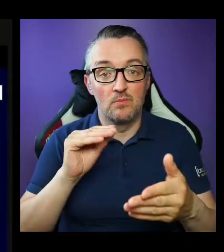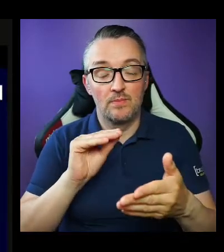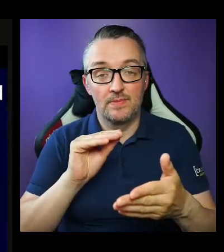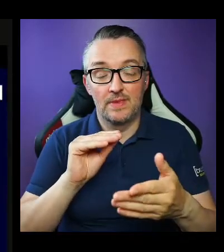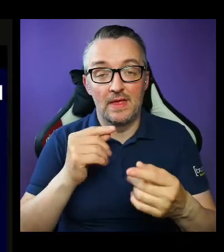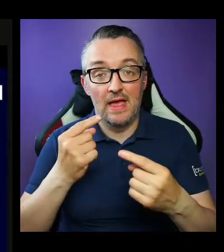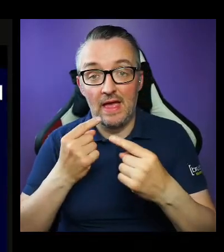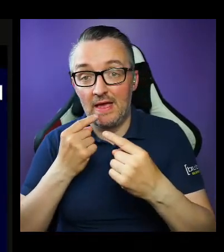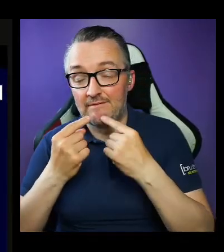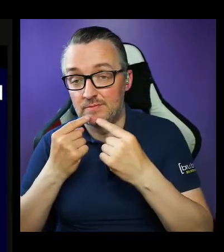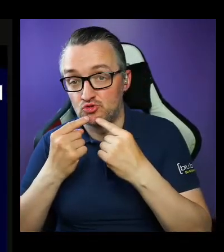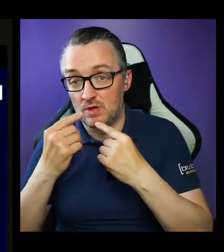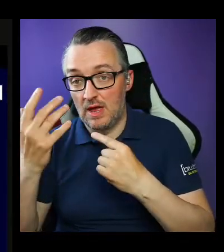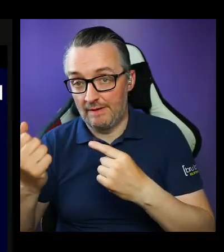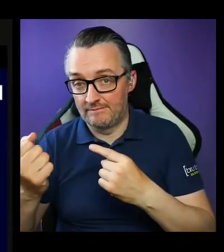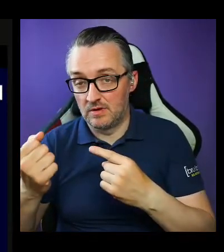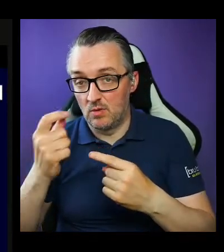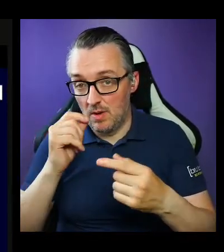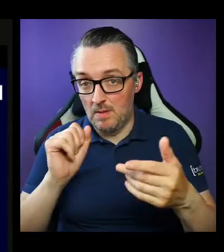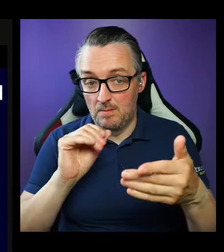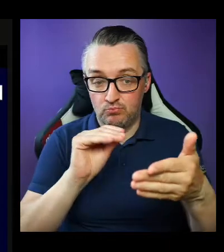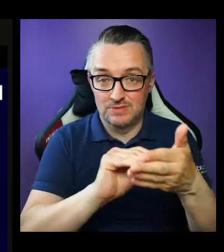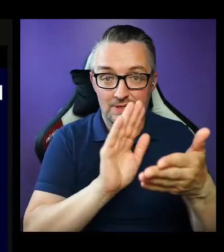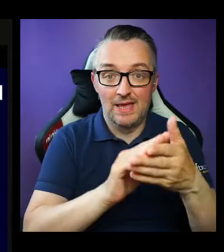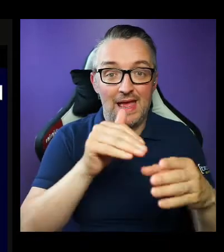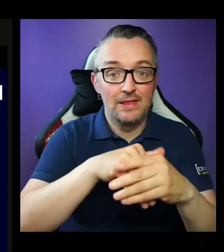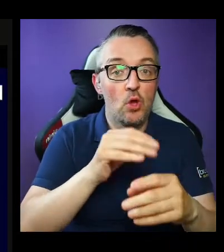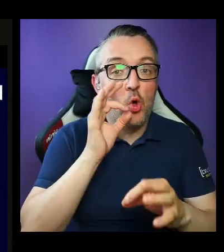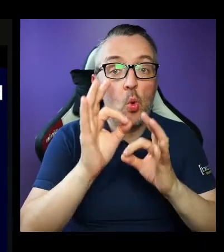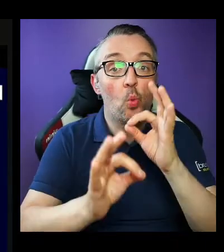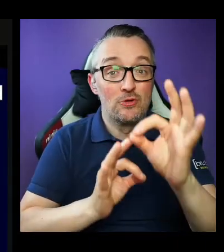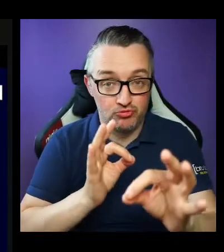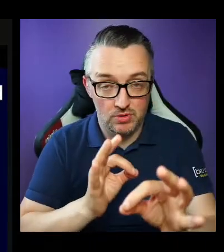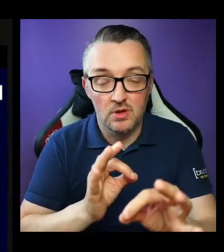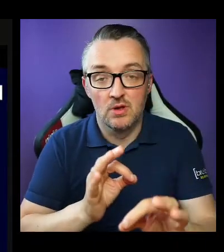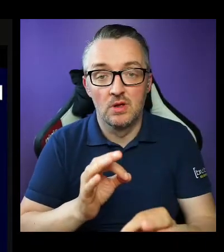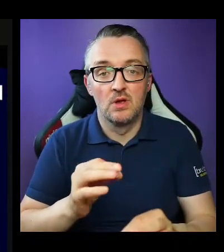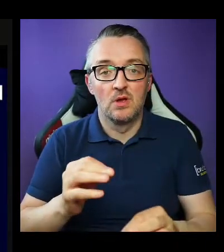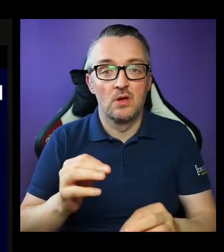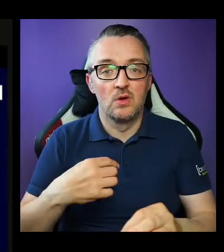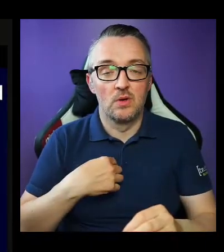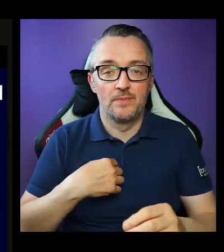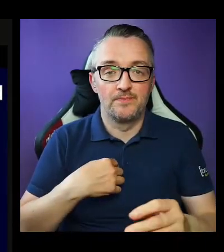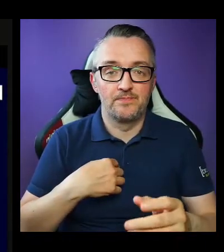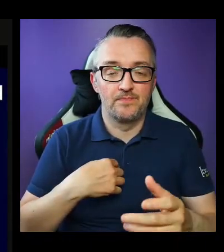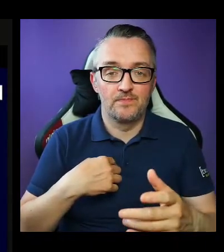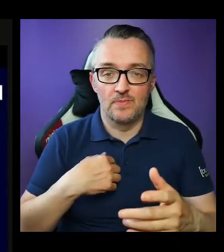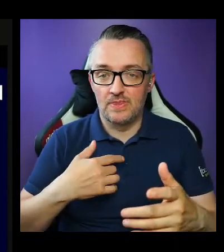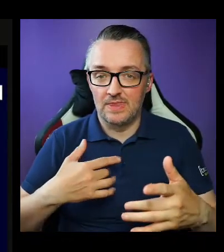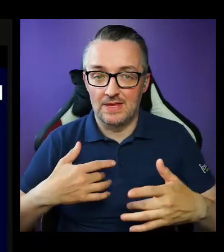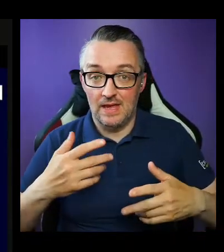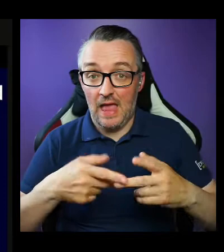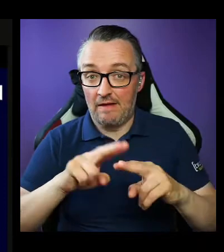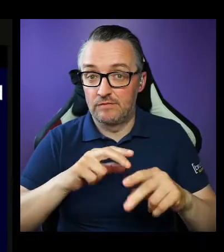presented on the page into a query, what we are actually trying to do, if we think this in